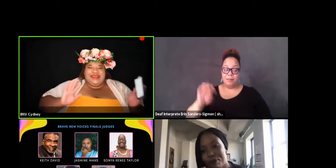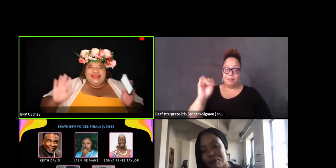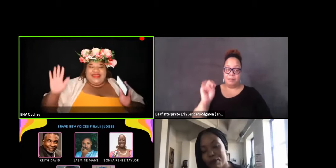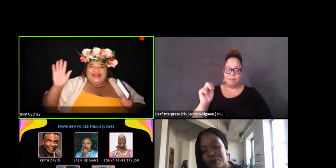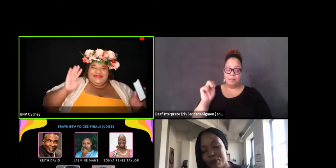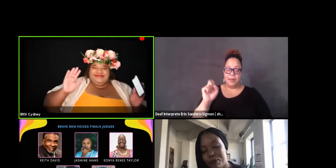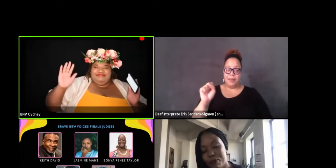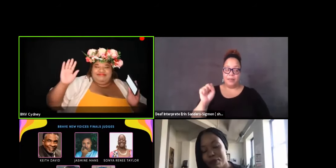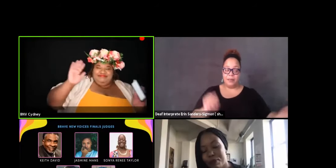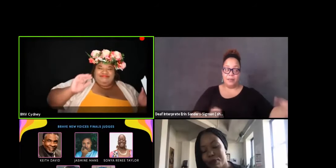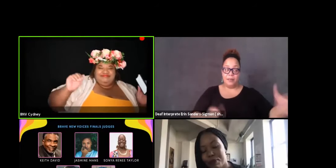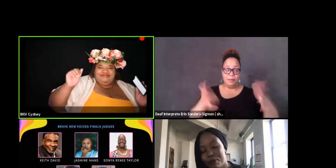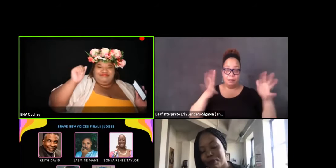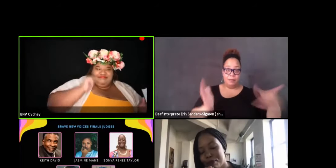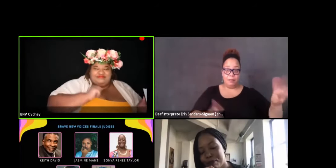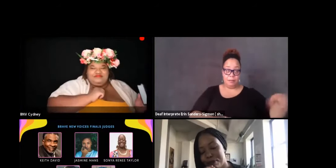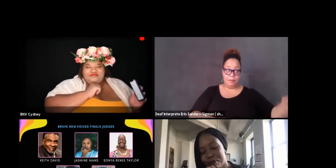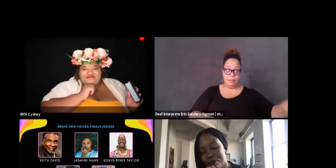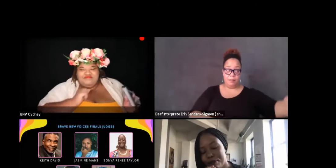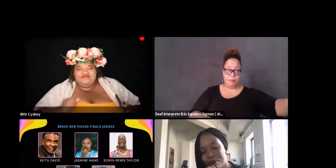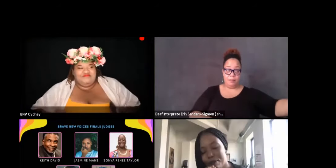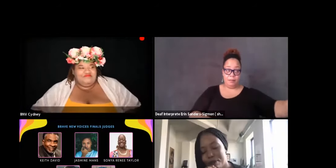crazy.